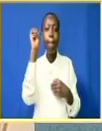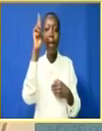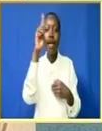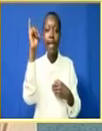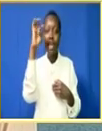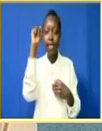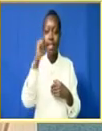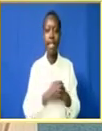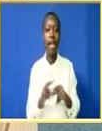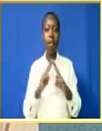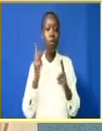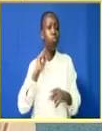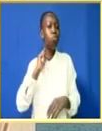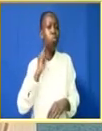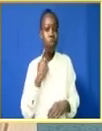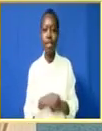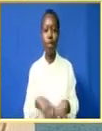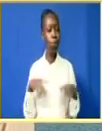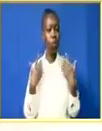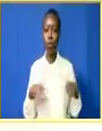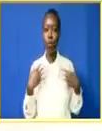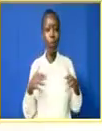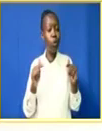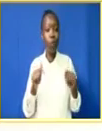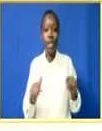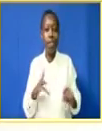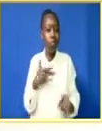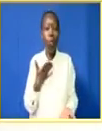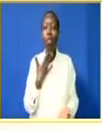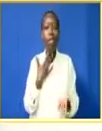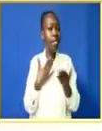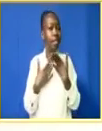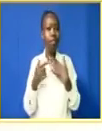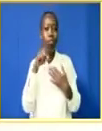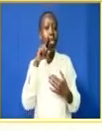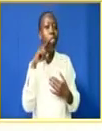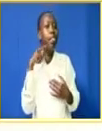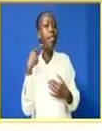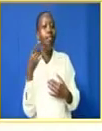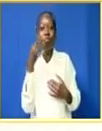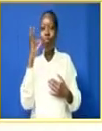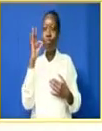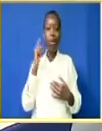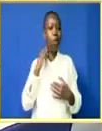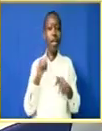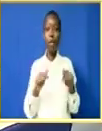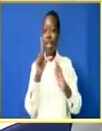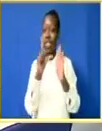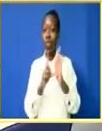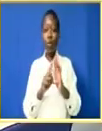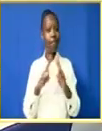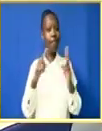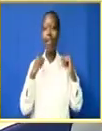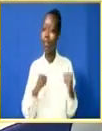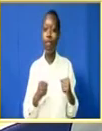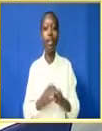Today, you'll have some. You're just salivating. Hey, today's lesson is going to be hard.